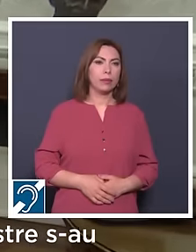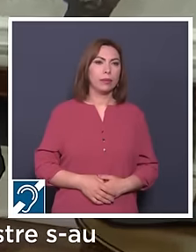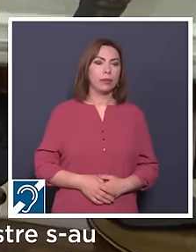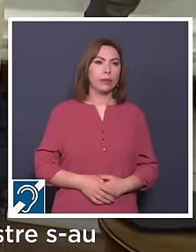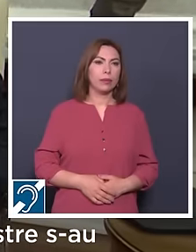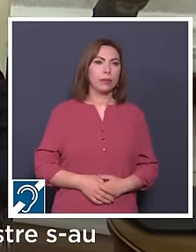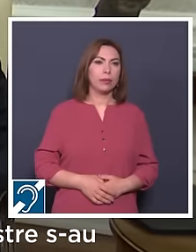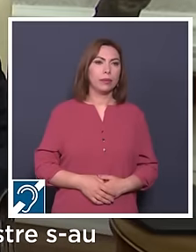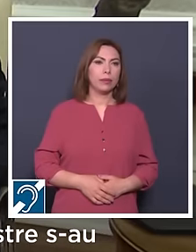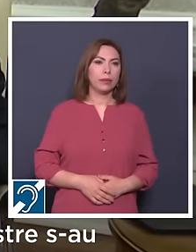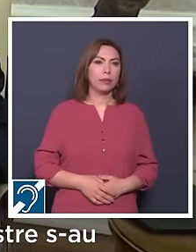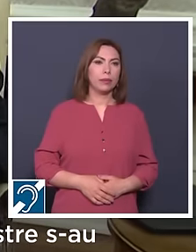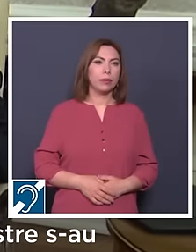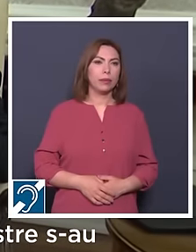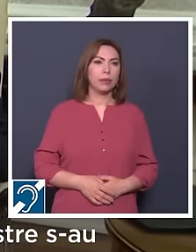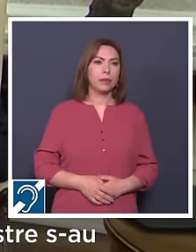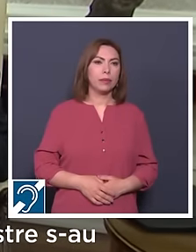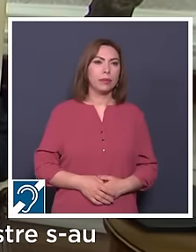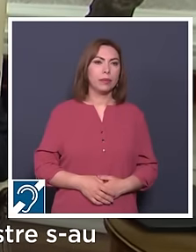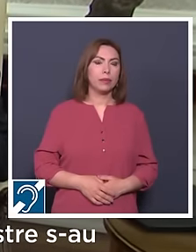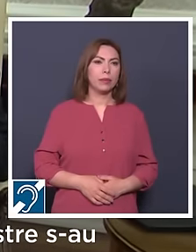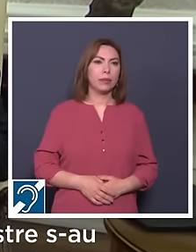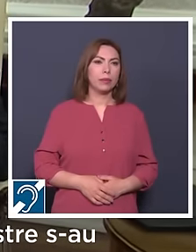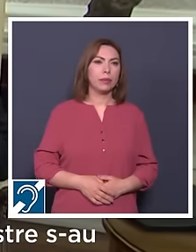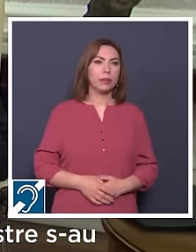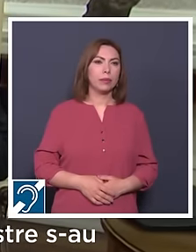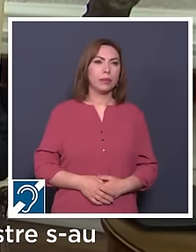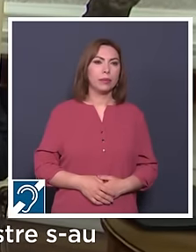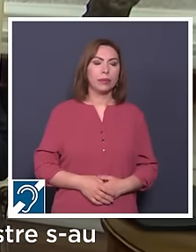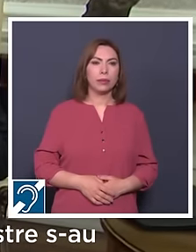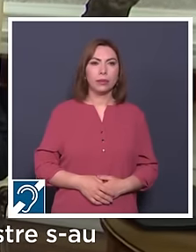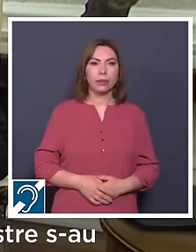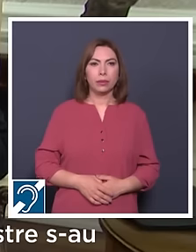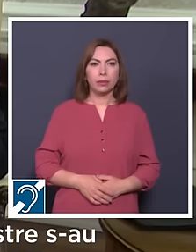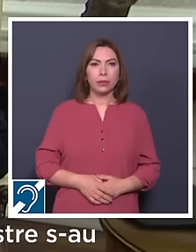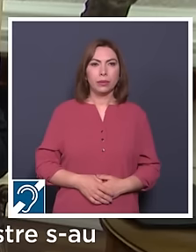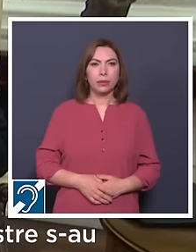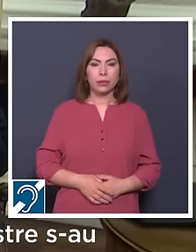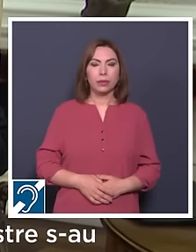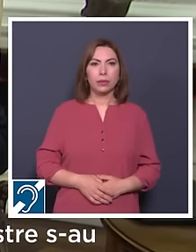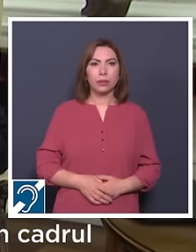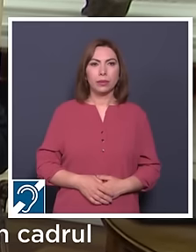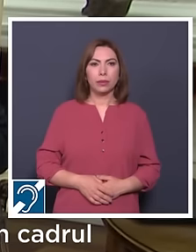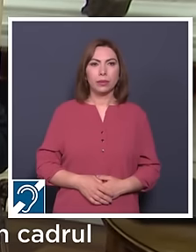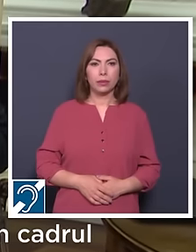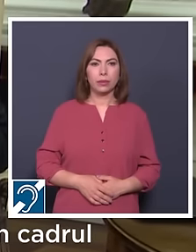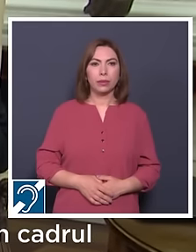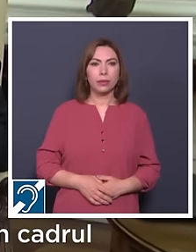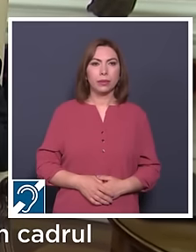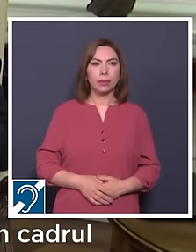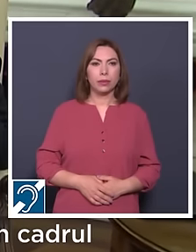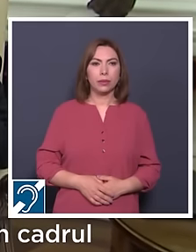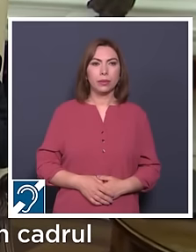closer and closer together. And we see it, Romania and American troops serving side by